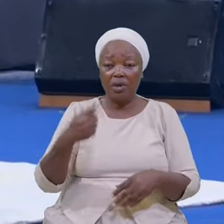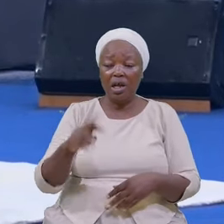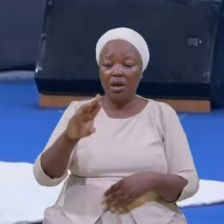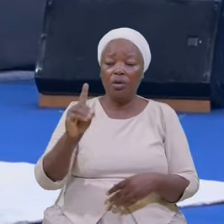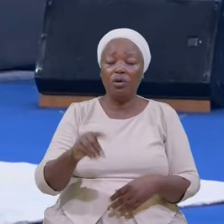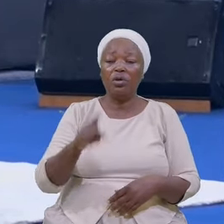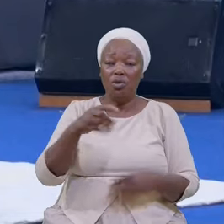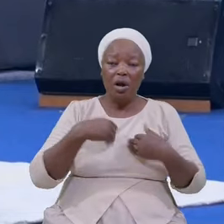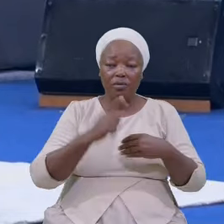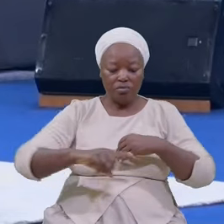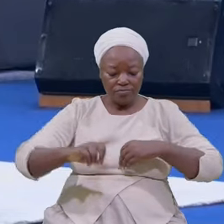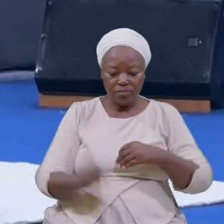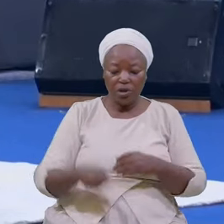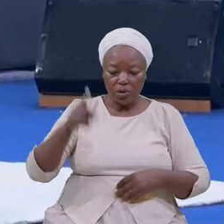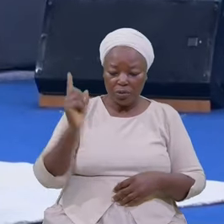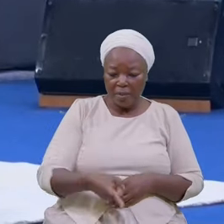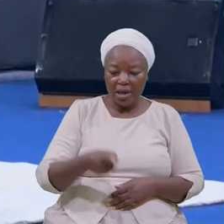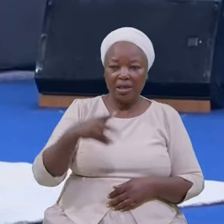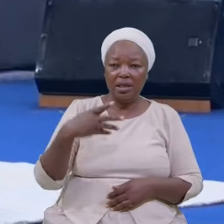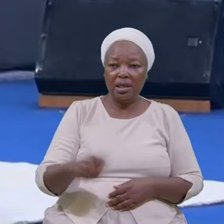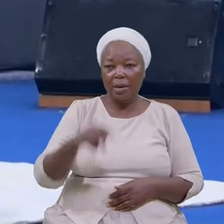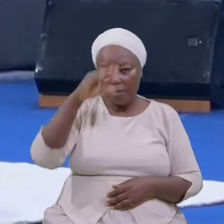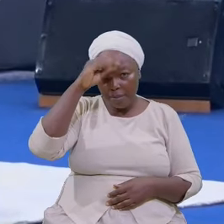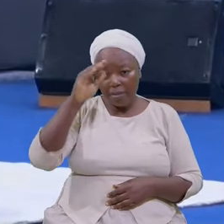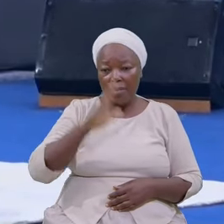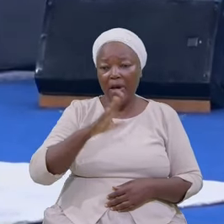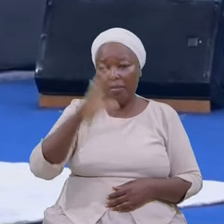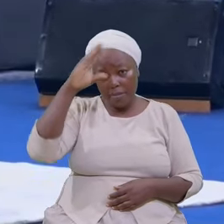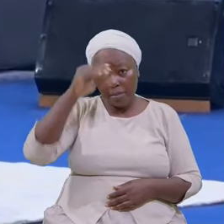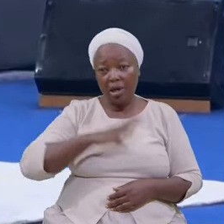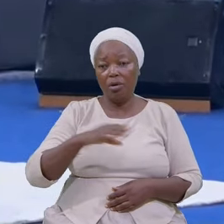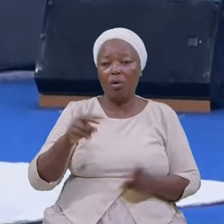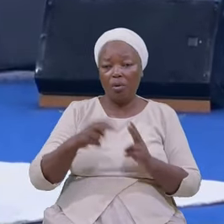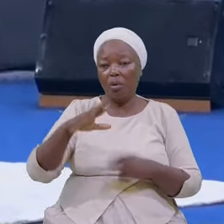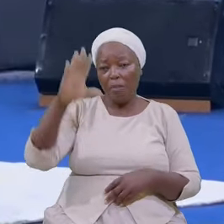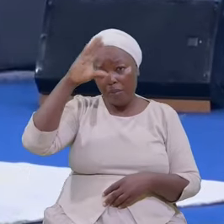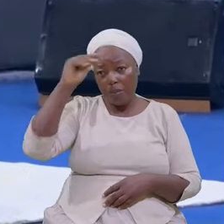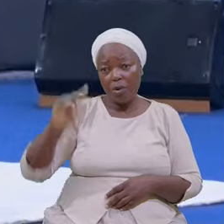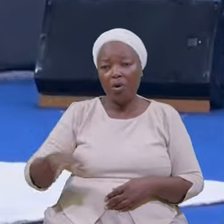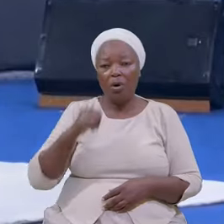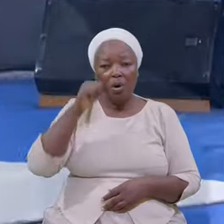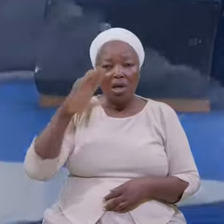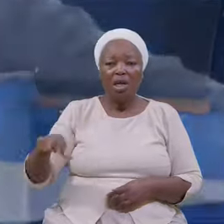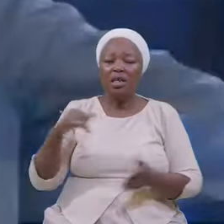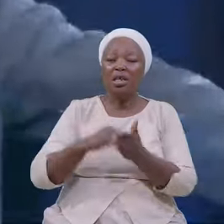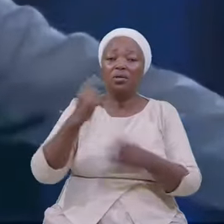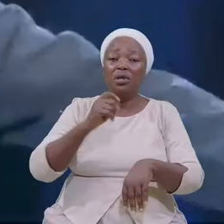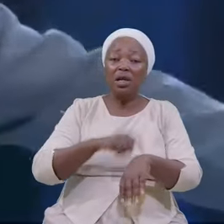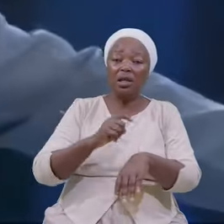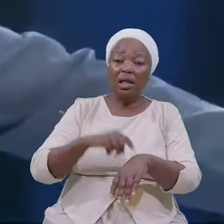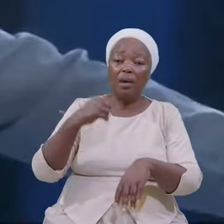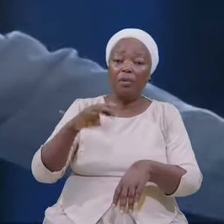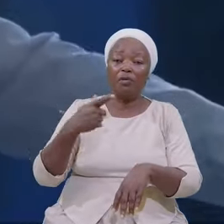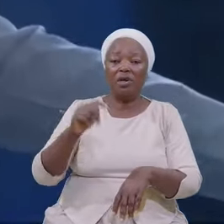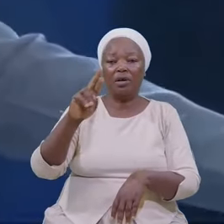smite the man, you have to smite the boy or the girl. It was the dispensation of the